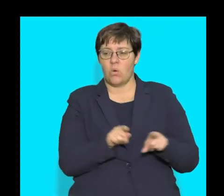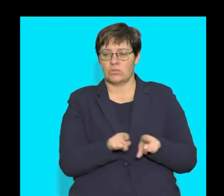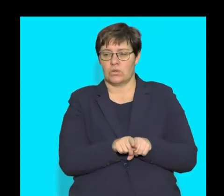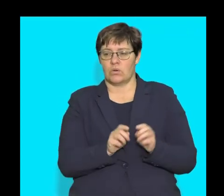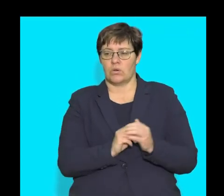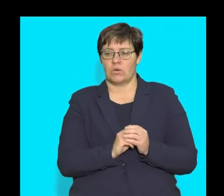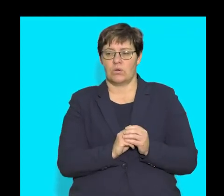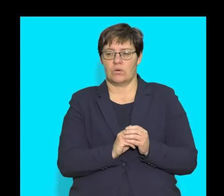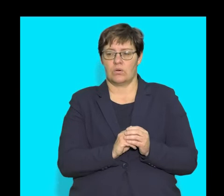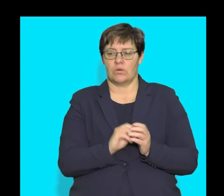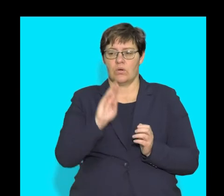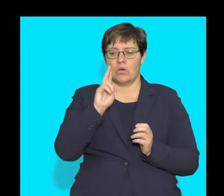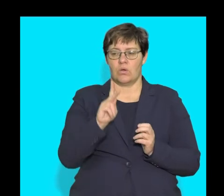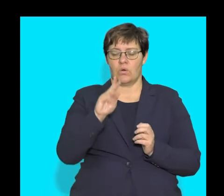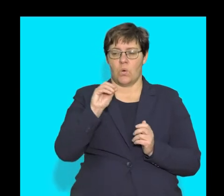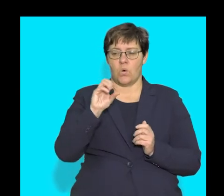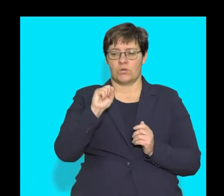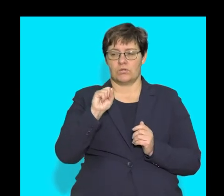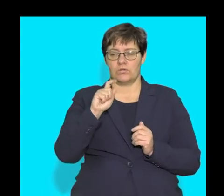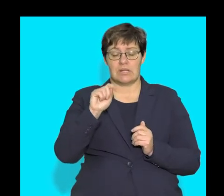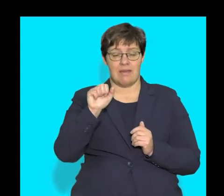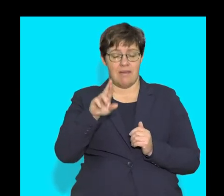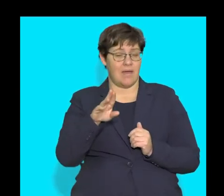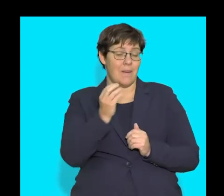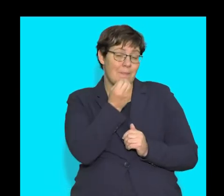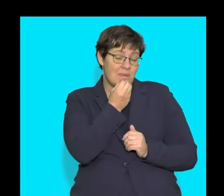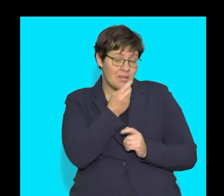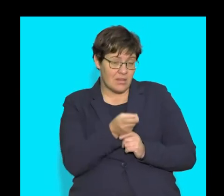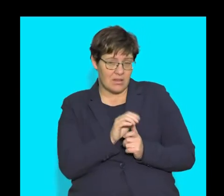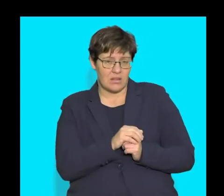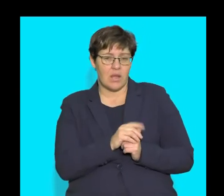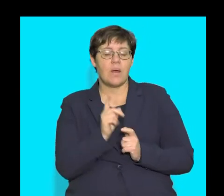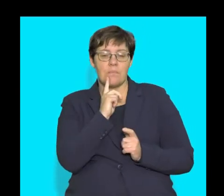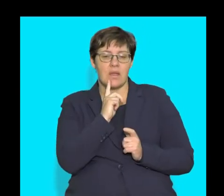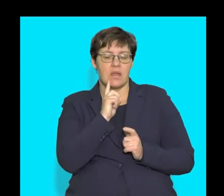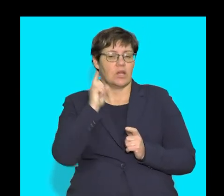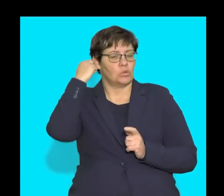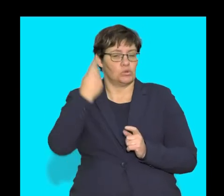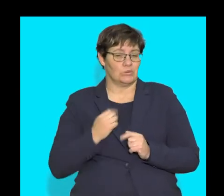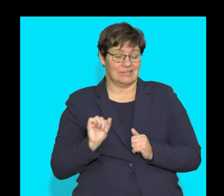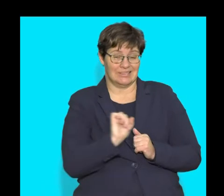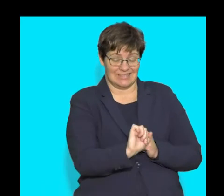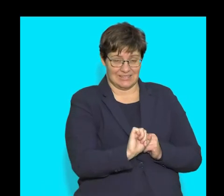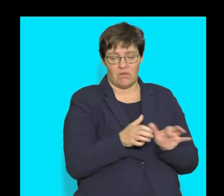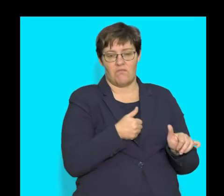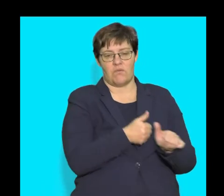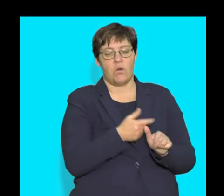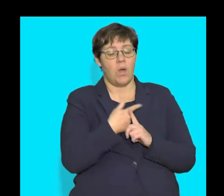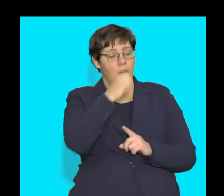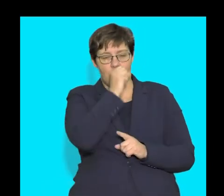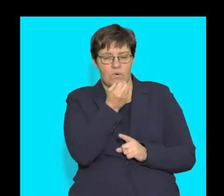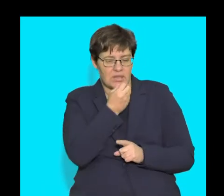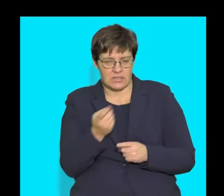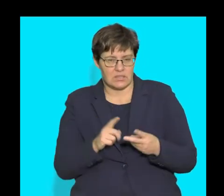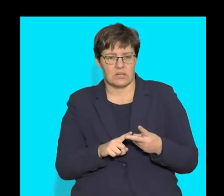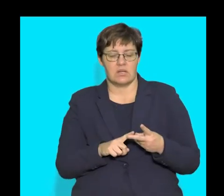also know that we have a kosher meal, and these are followed by the Jewish faith, and also they do not eat